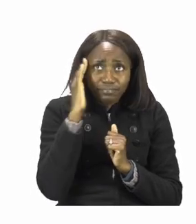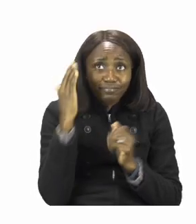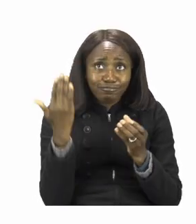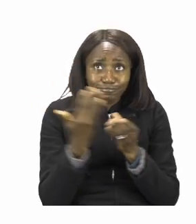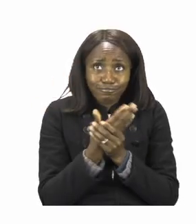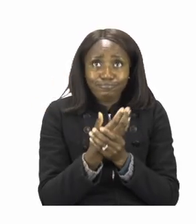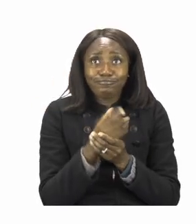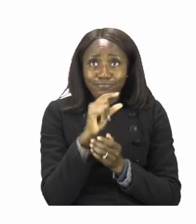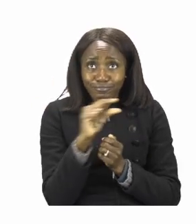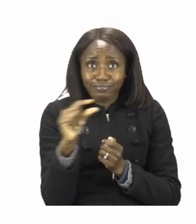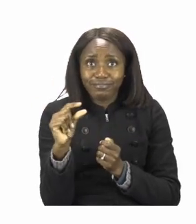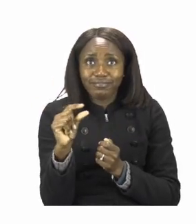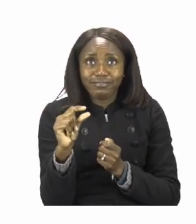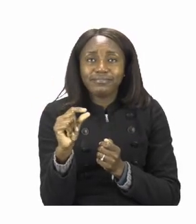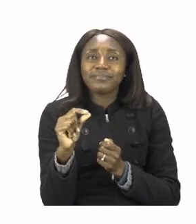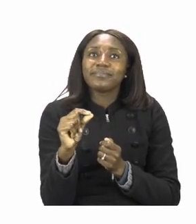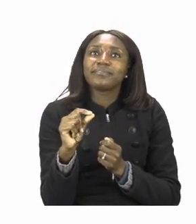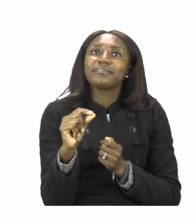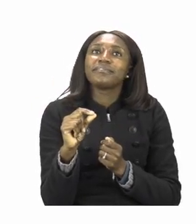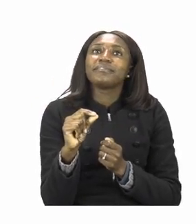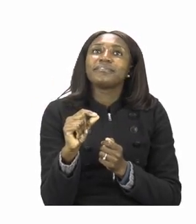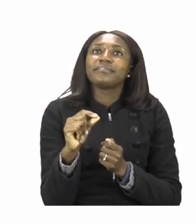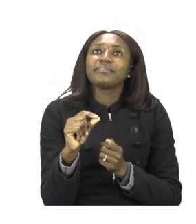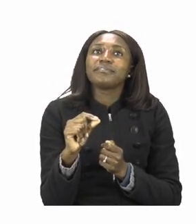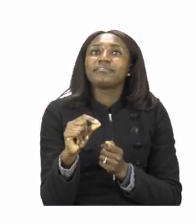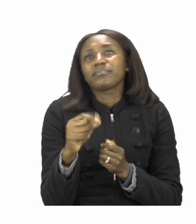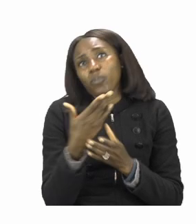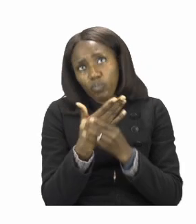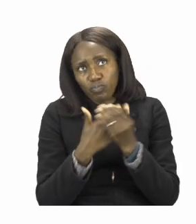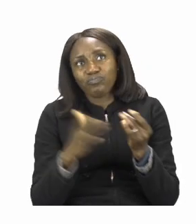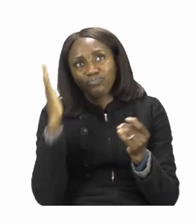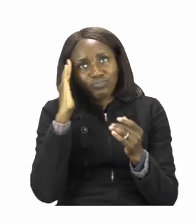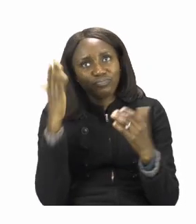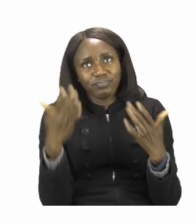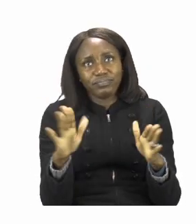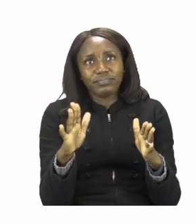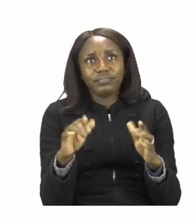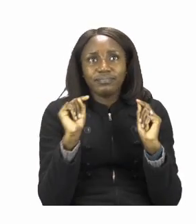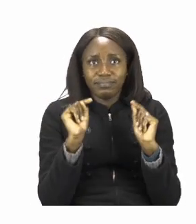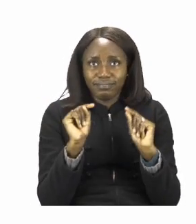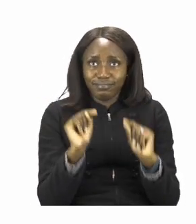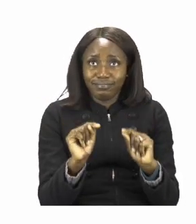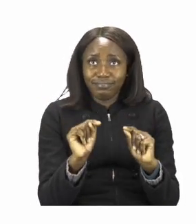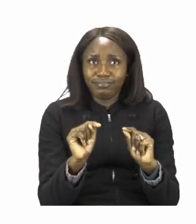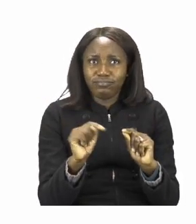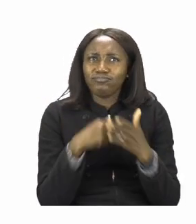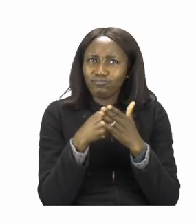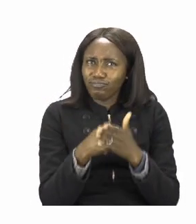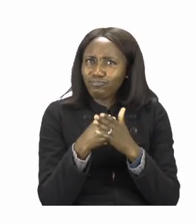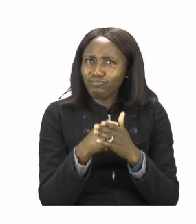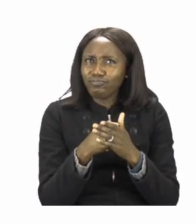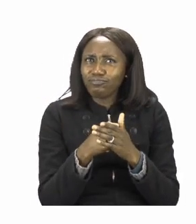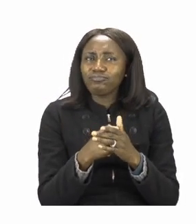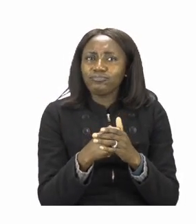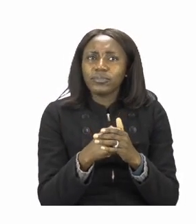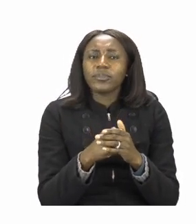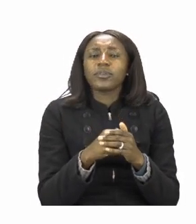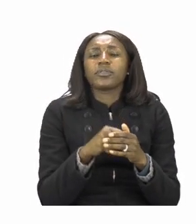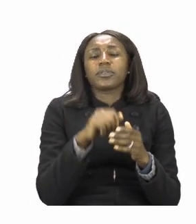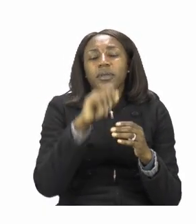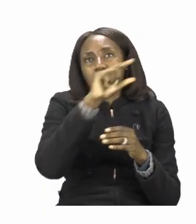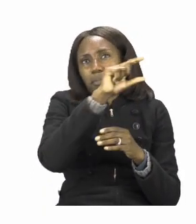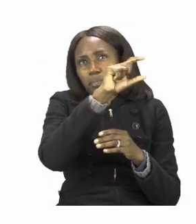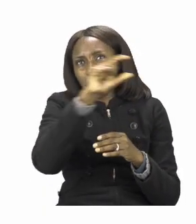words mean as well as our old ones, we are going to try and find some of these words in our